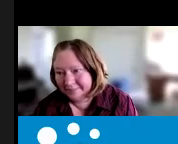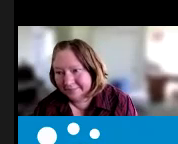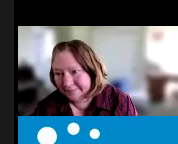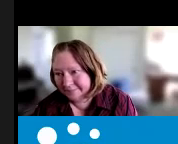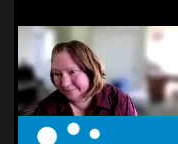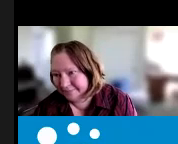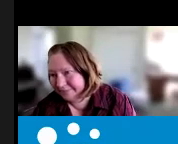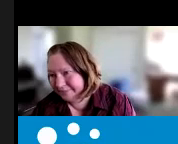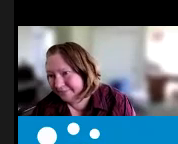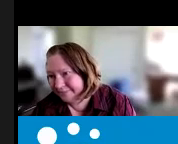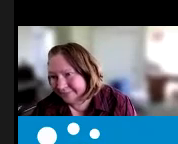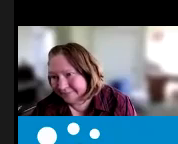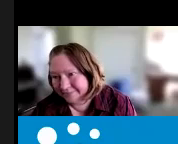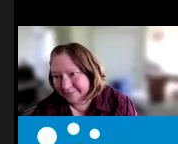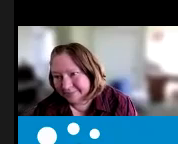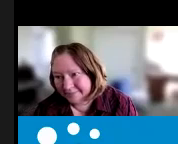well.